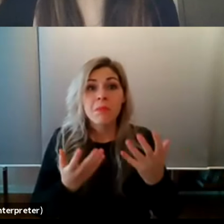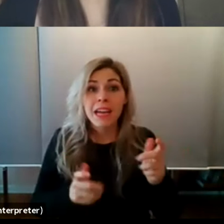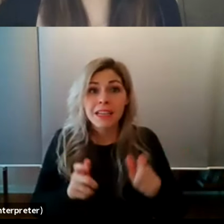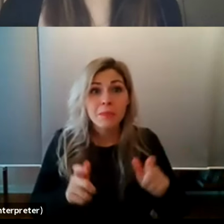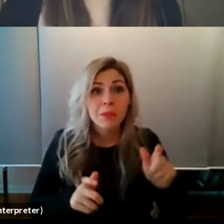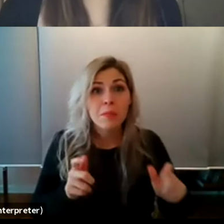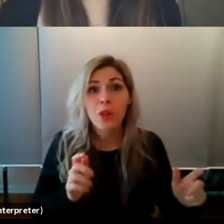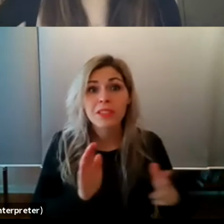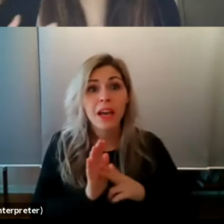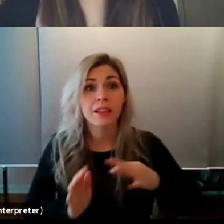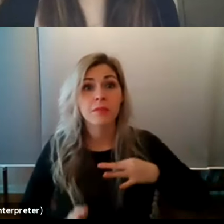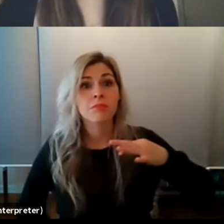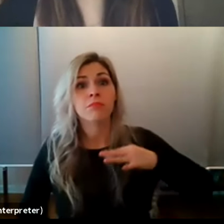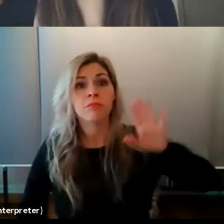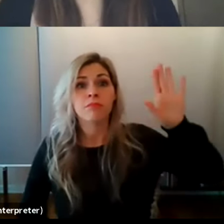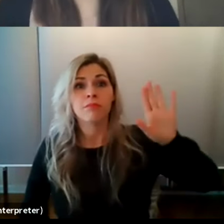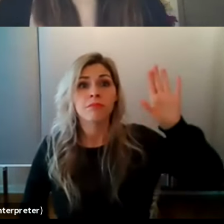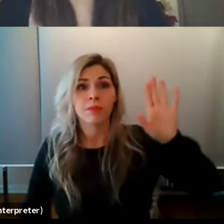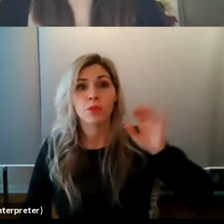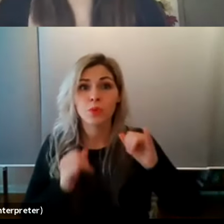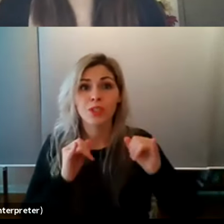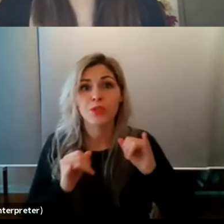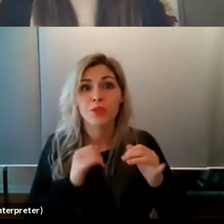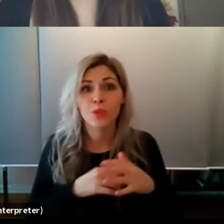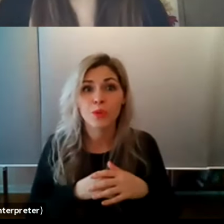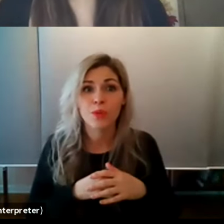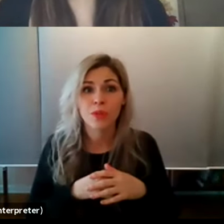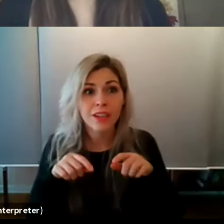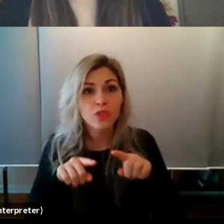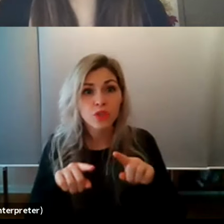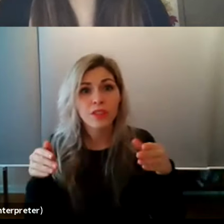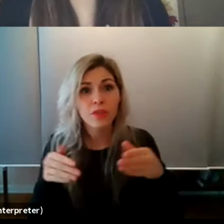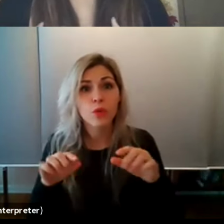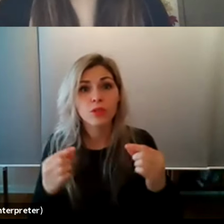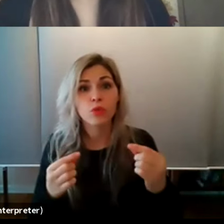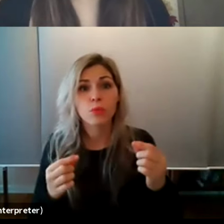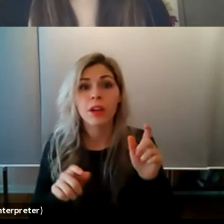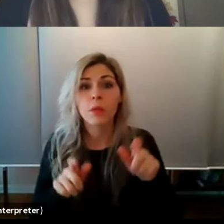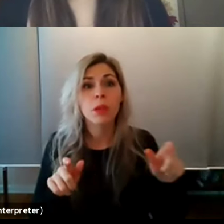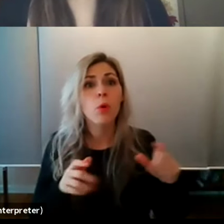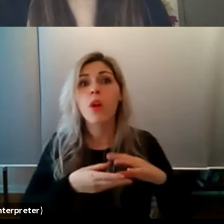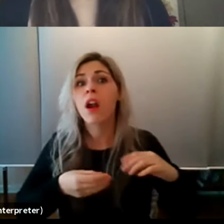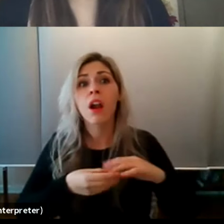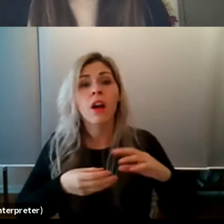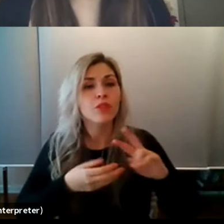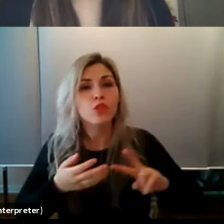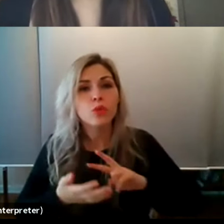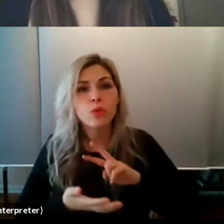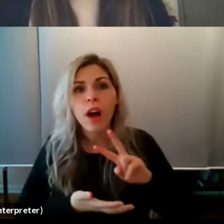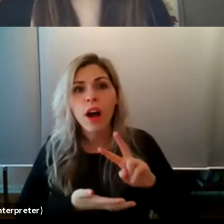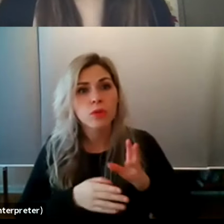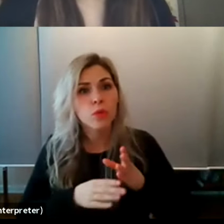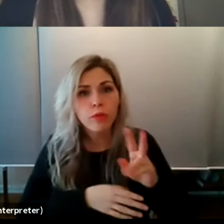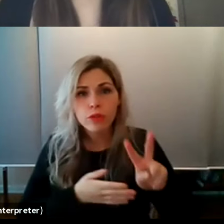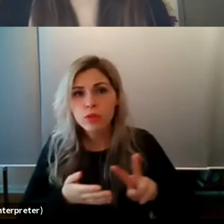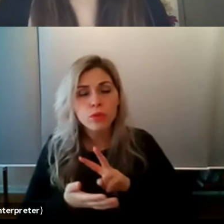group interview. And then during our focus group interview, people talk for 2 hours, more than 2